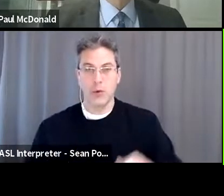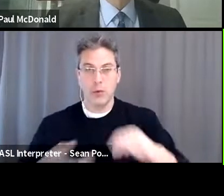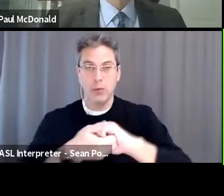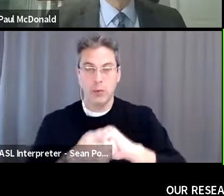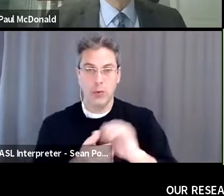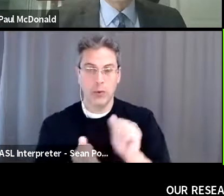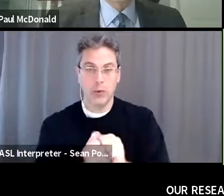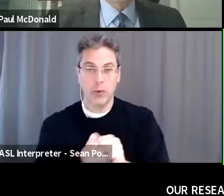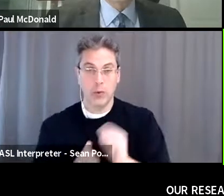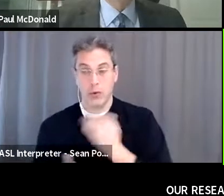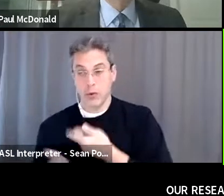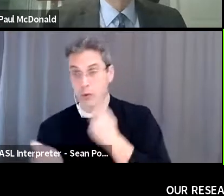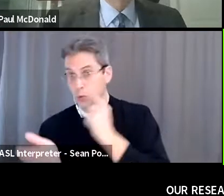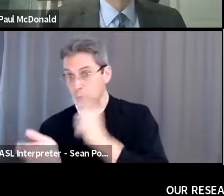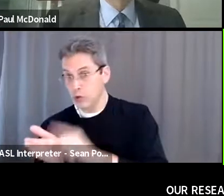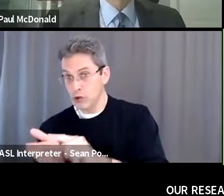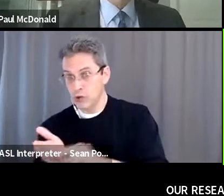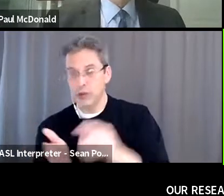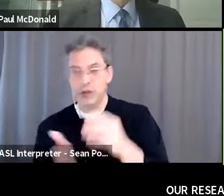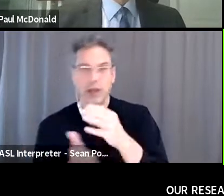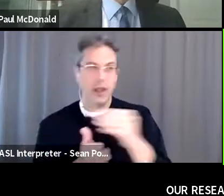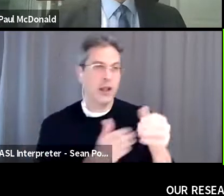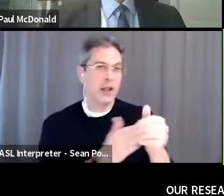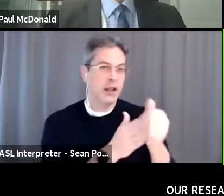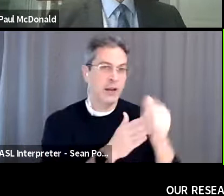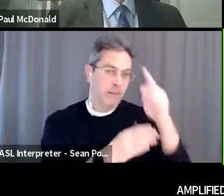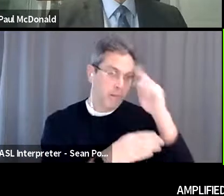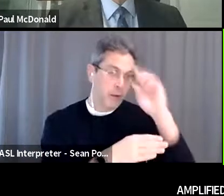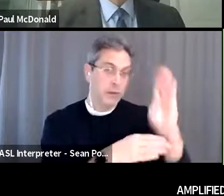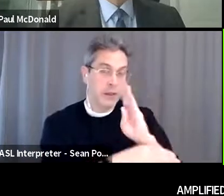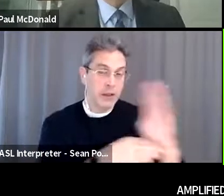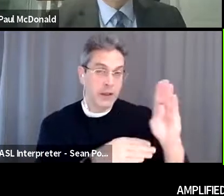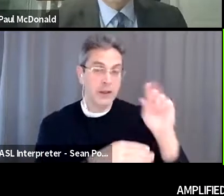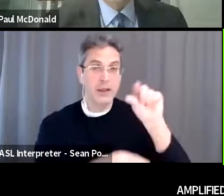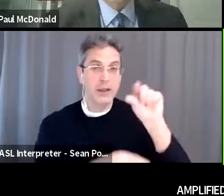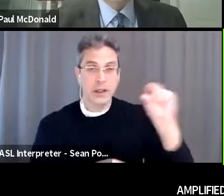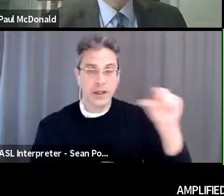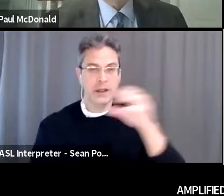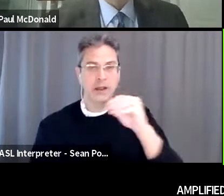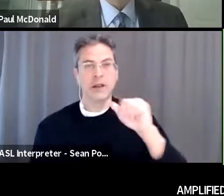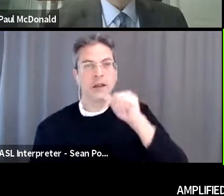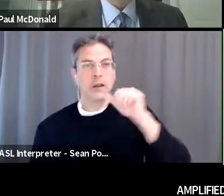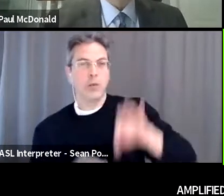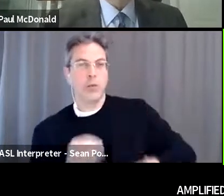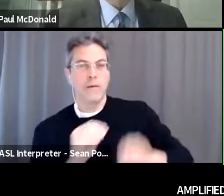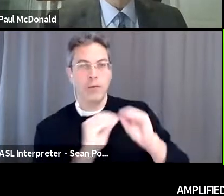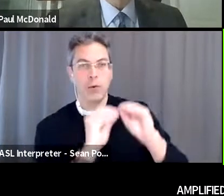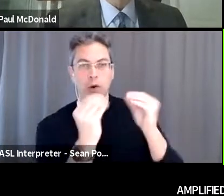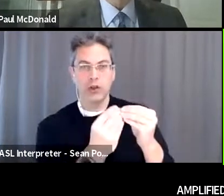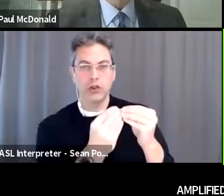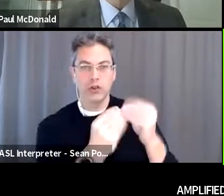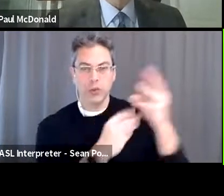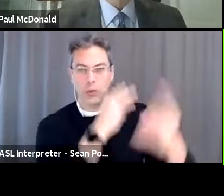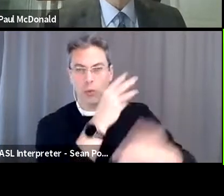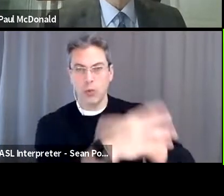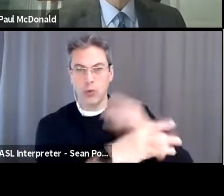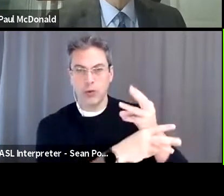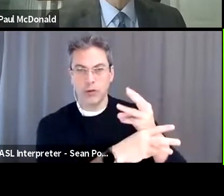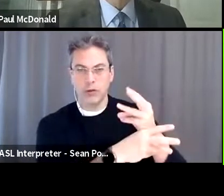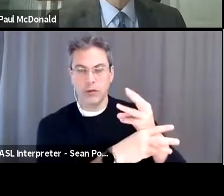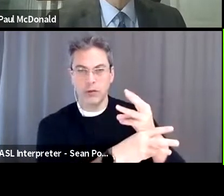researchers and leaders from industry, government, and not-for-profit organizations around the world,